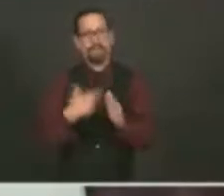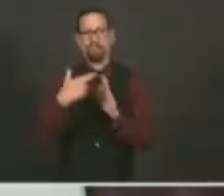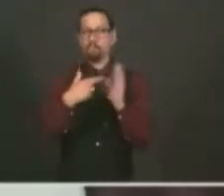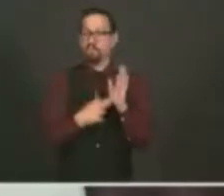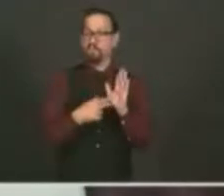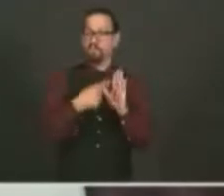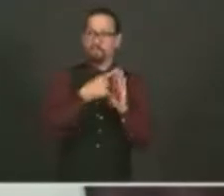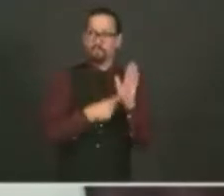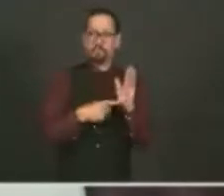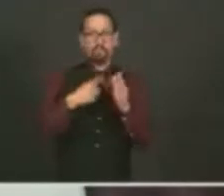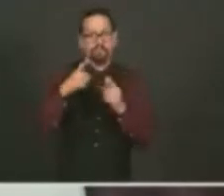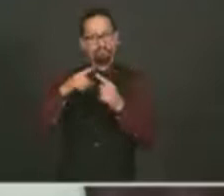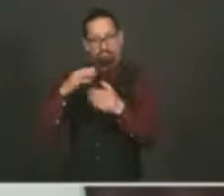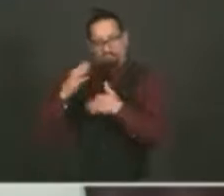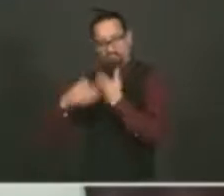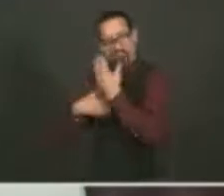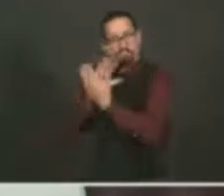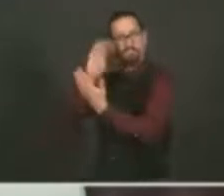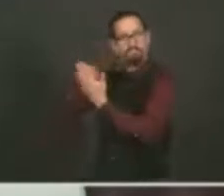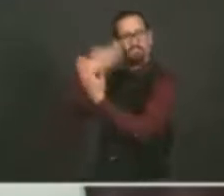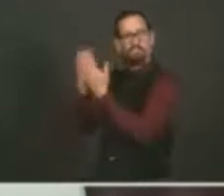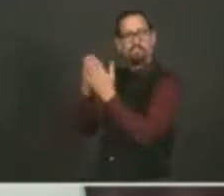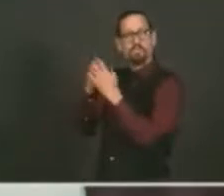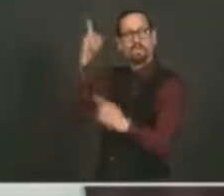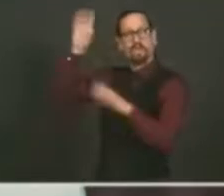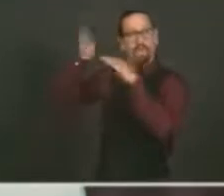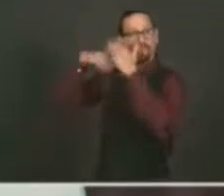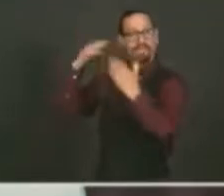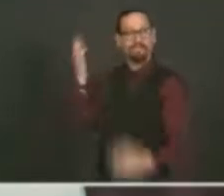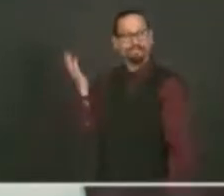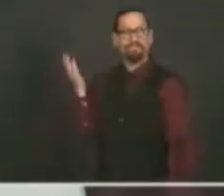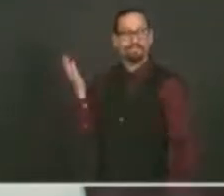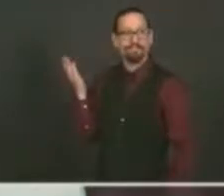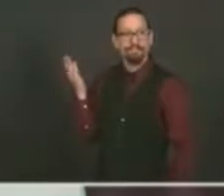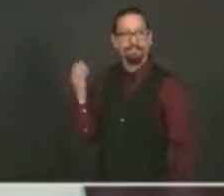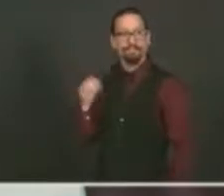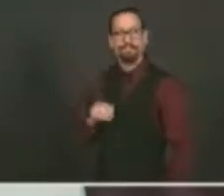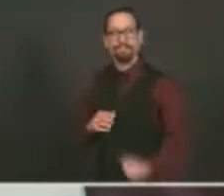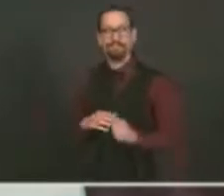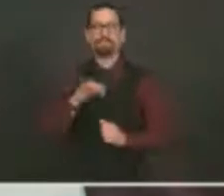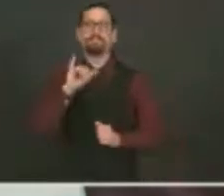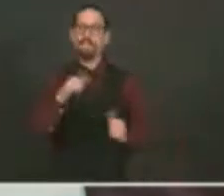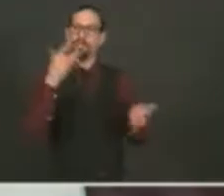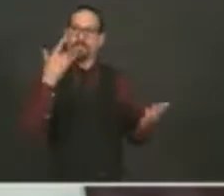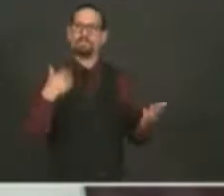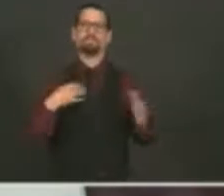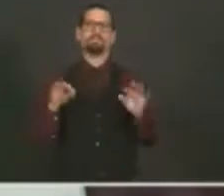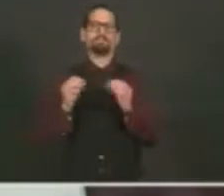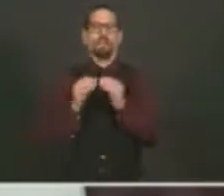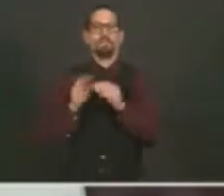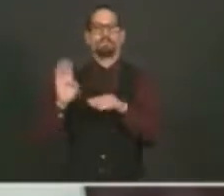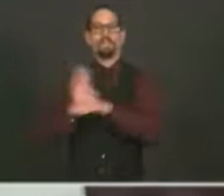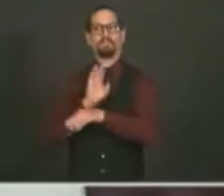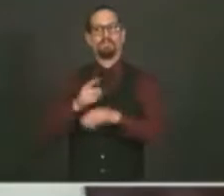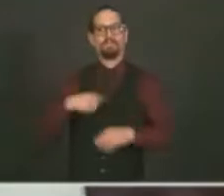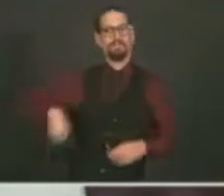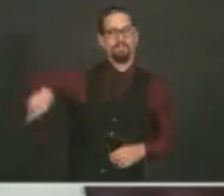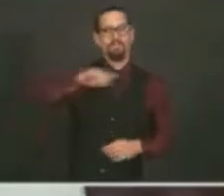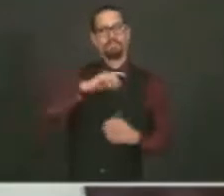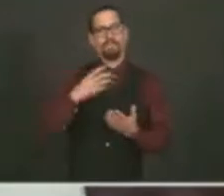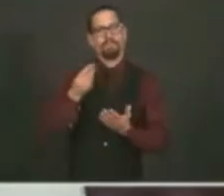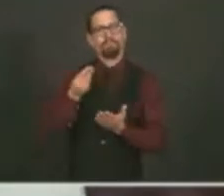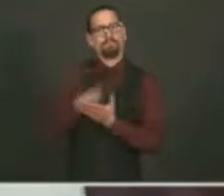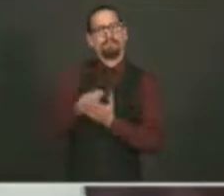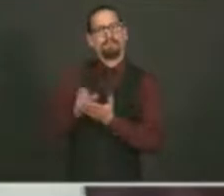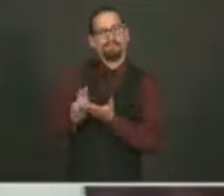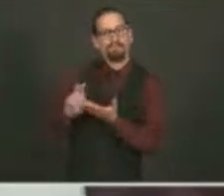place. And that's precisely why we're putting out more commerce relief today, which I didn't have time to go into. Some of it